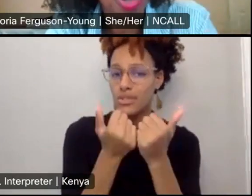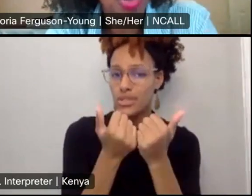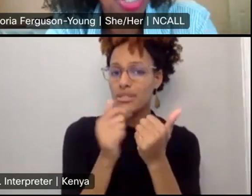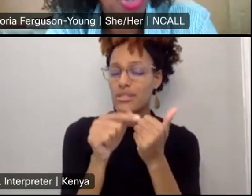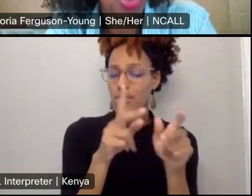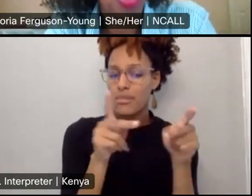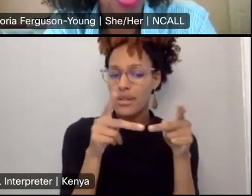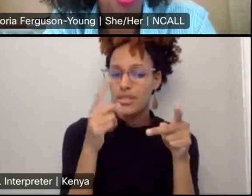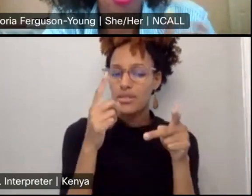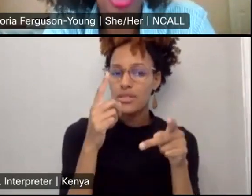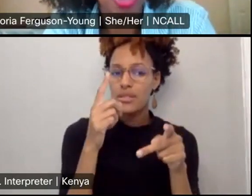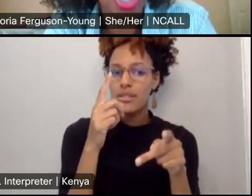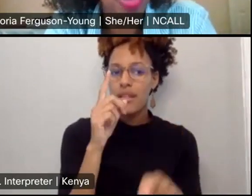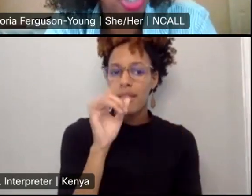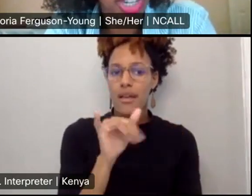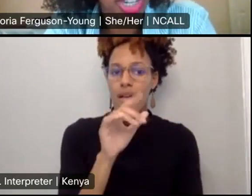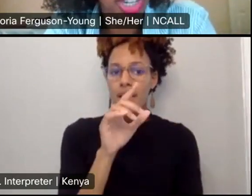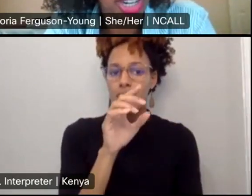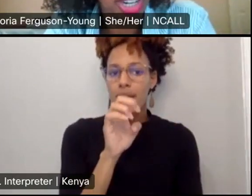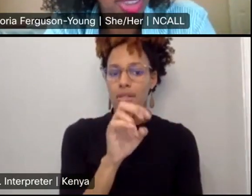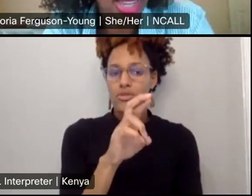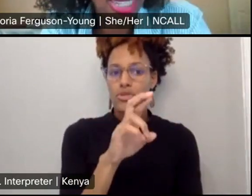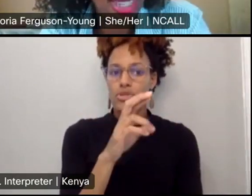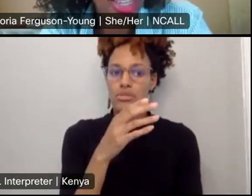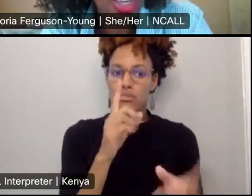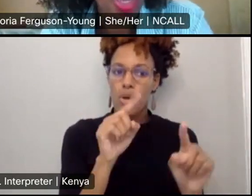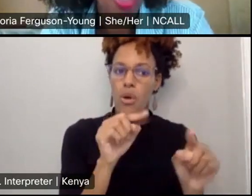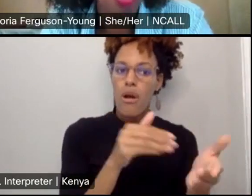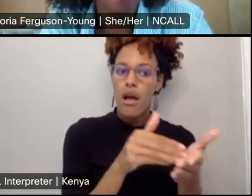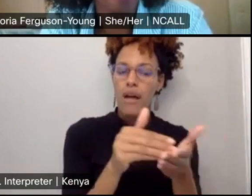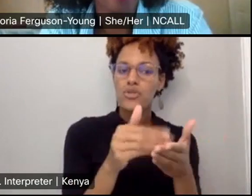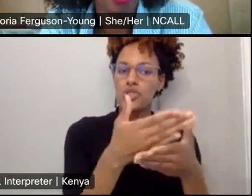may frequent to, with leadership to share things they'd like to see,